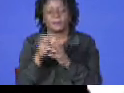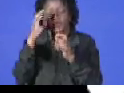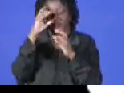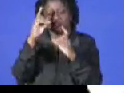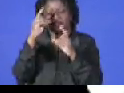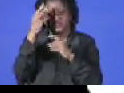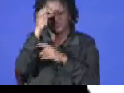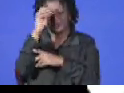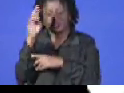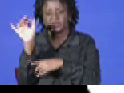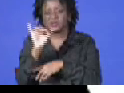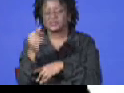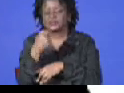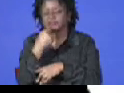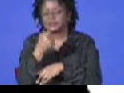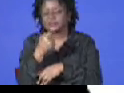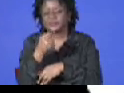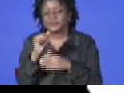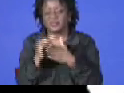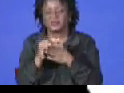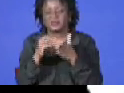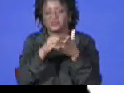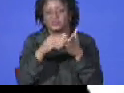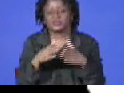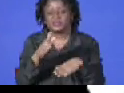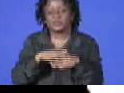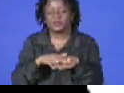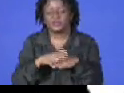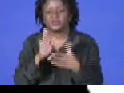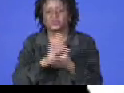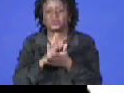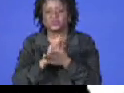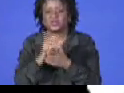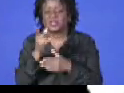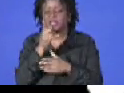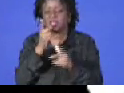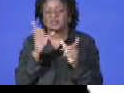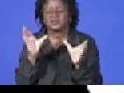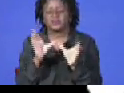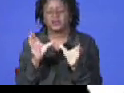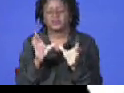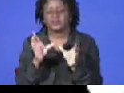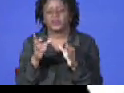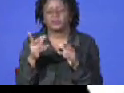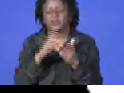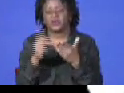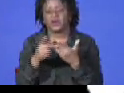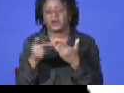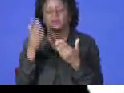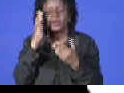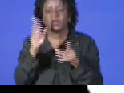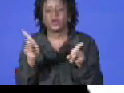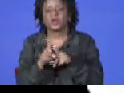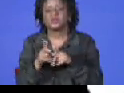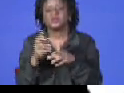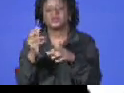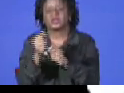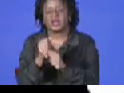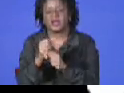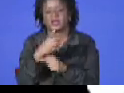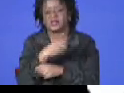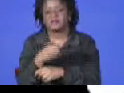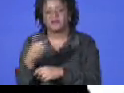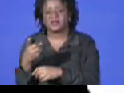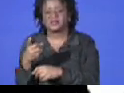Education Minister also indicated that students on the school lunch voucher program will also receive a device. He said parents and guardians can